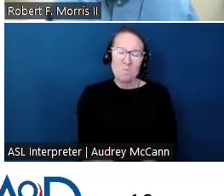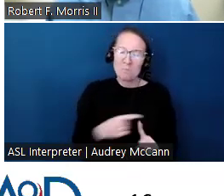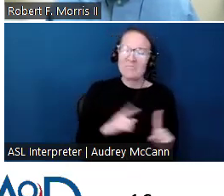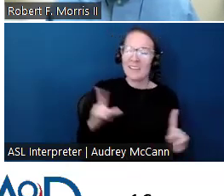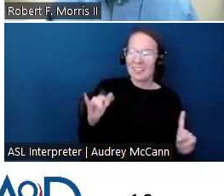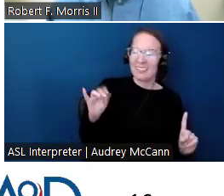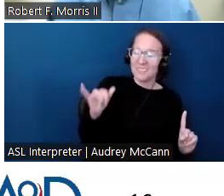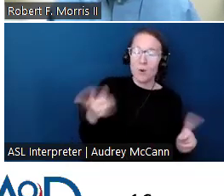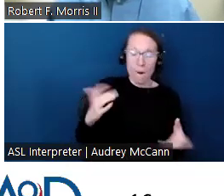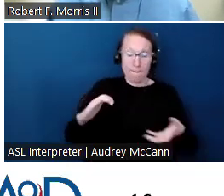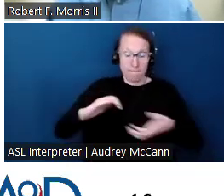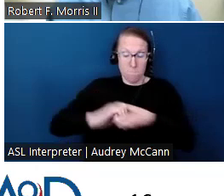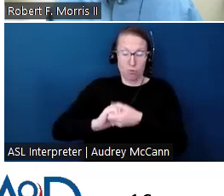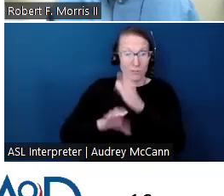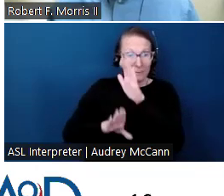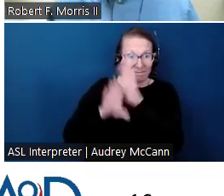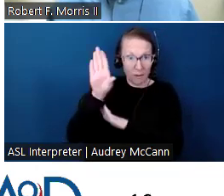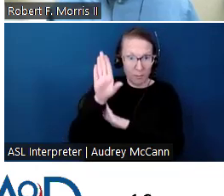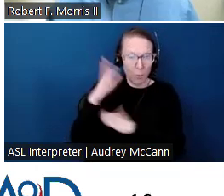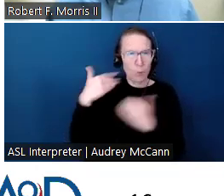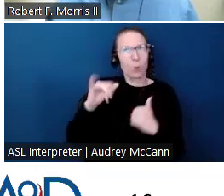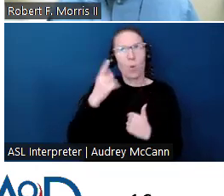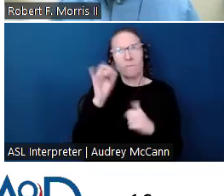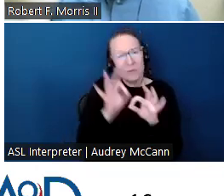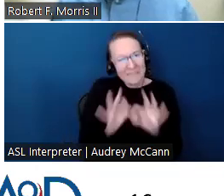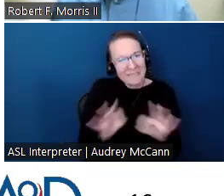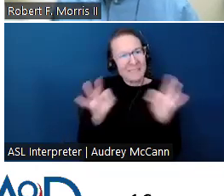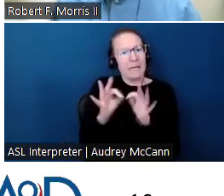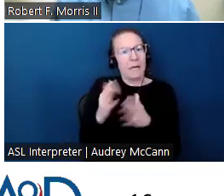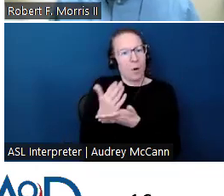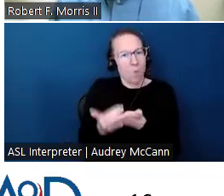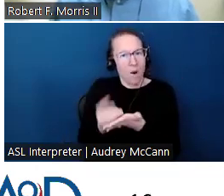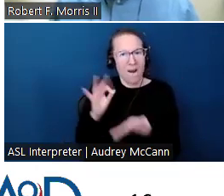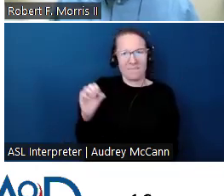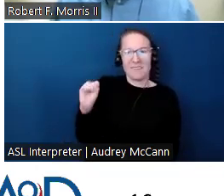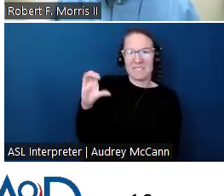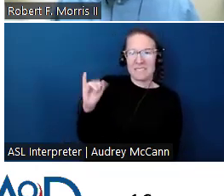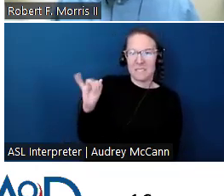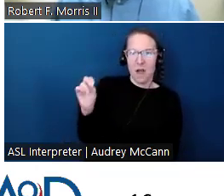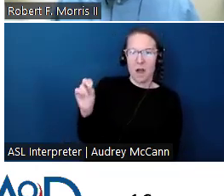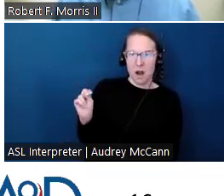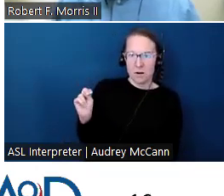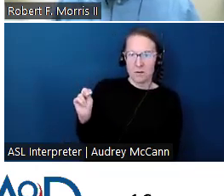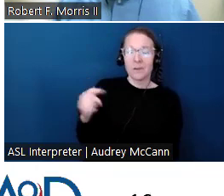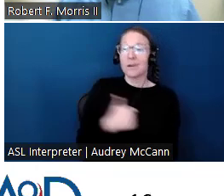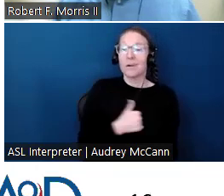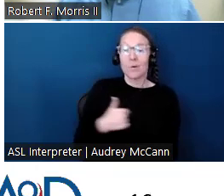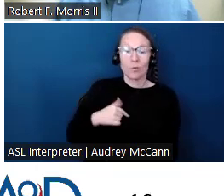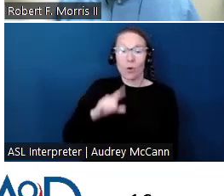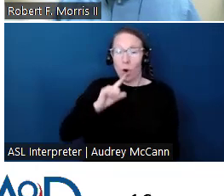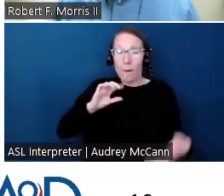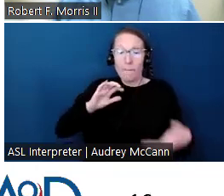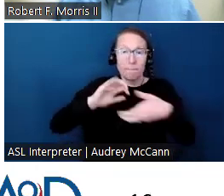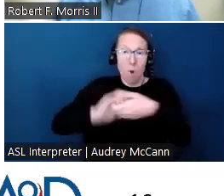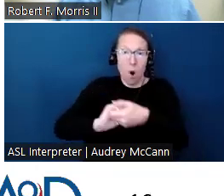partnership development, as I mentioned earlier, it's one of those key components of SCION. And we're partnering with, like